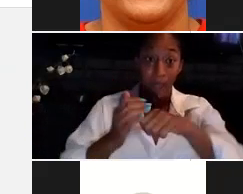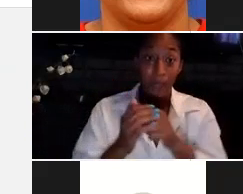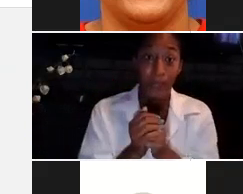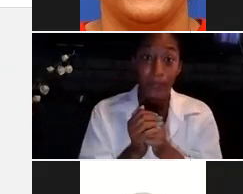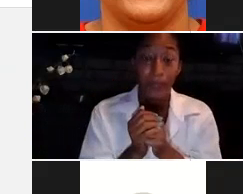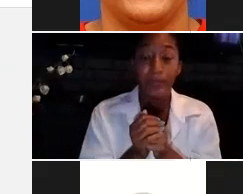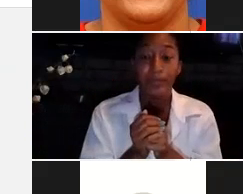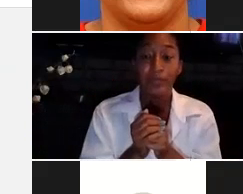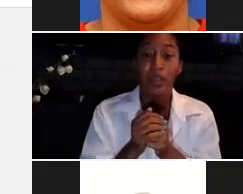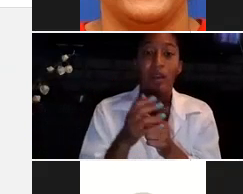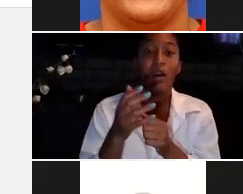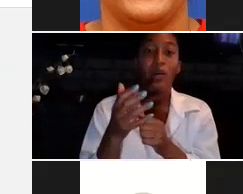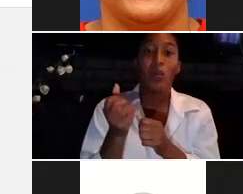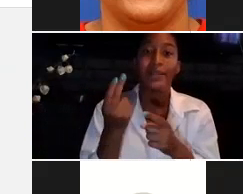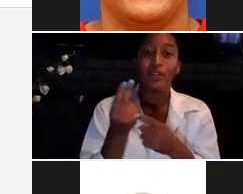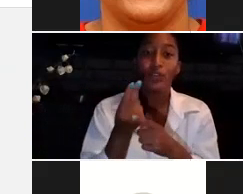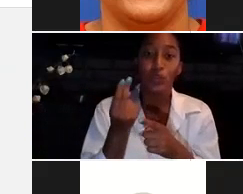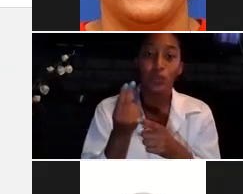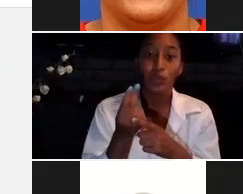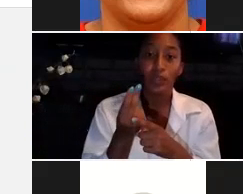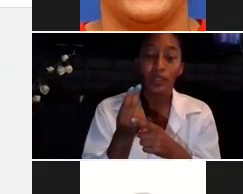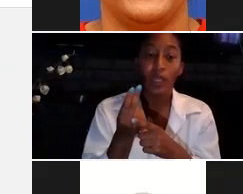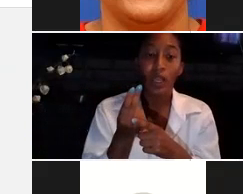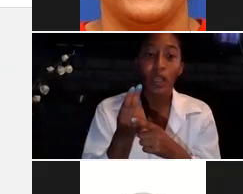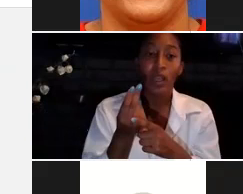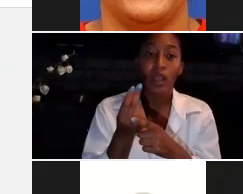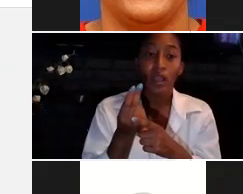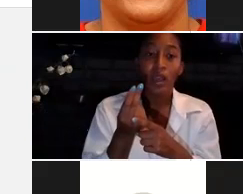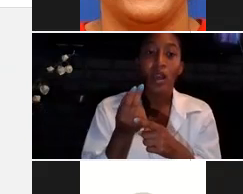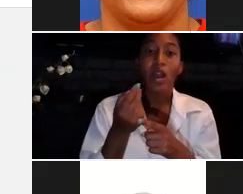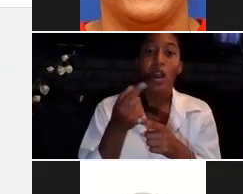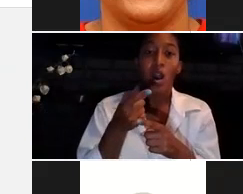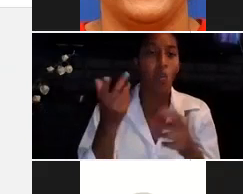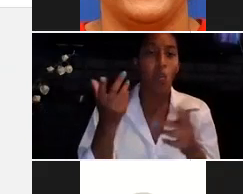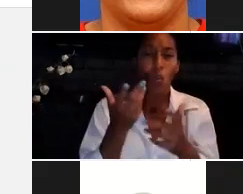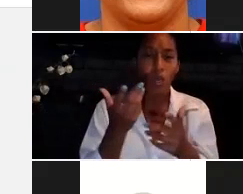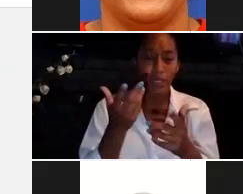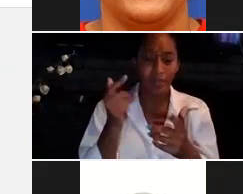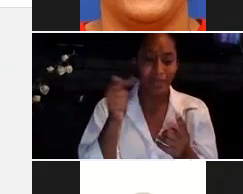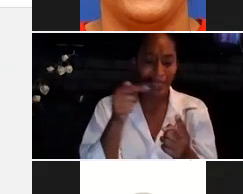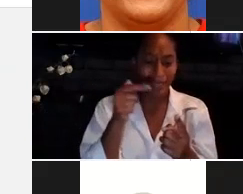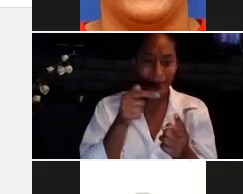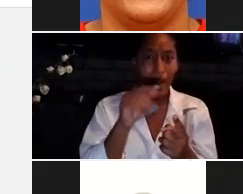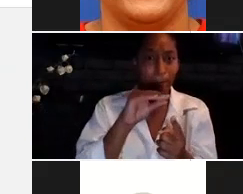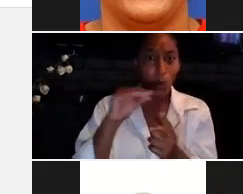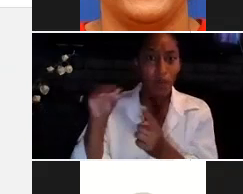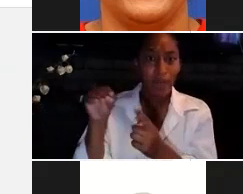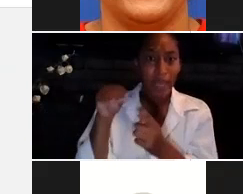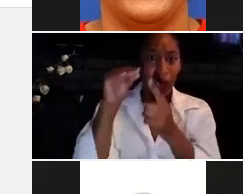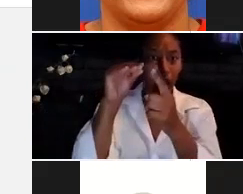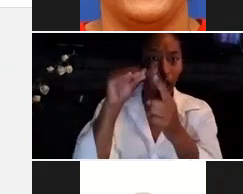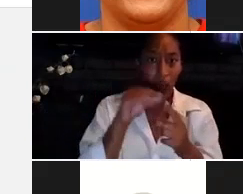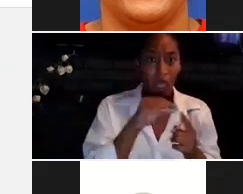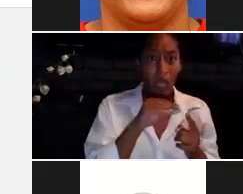If we're going to be utilizing, I mean, if we're going to be describing a moving object, then inevitably we're going to